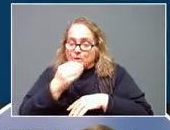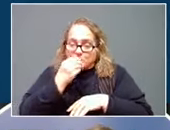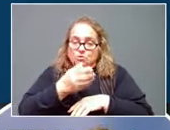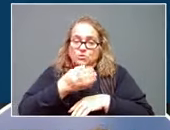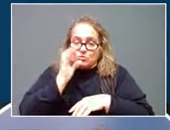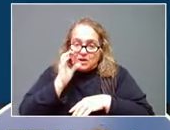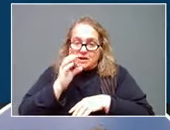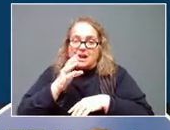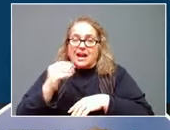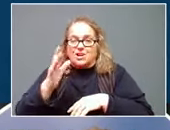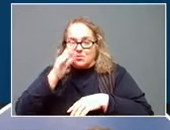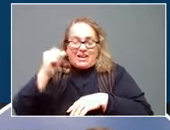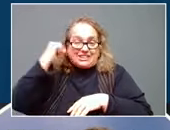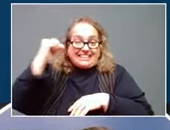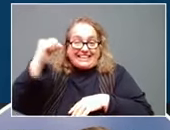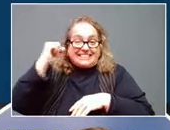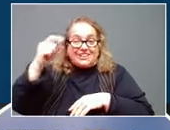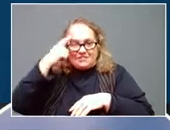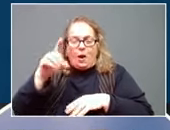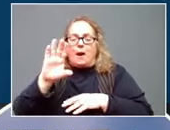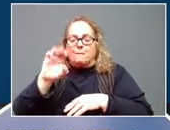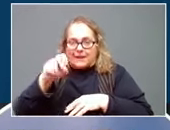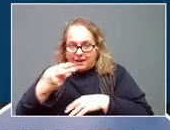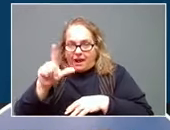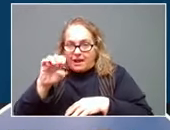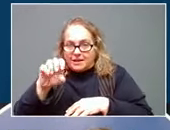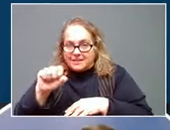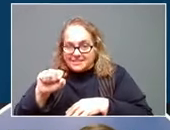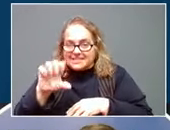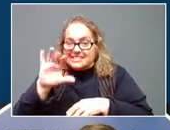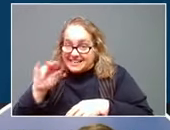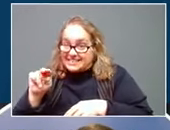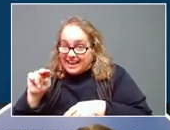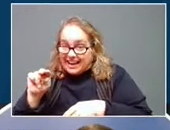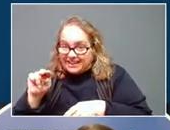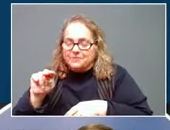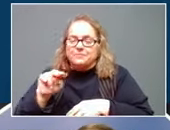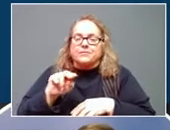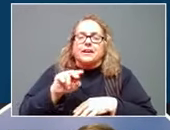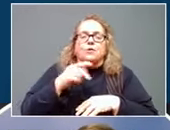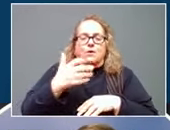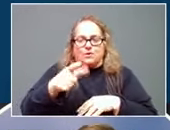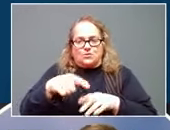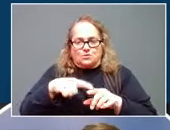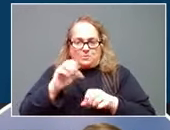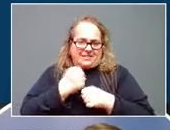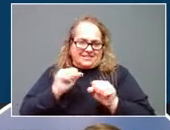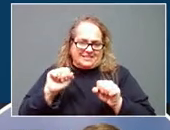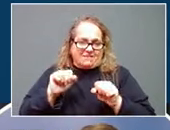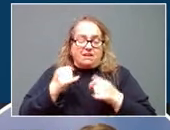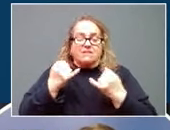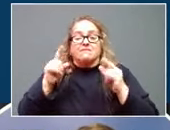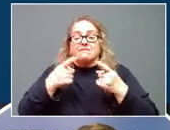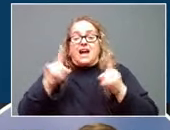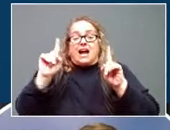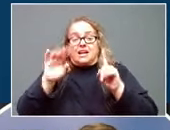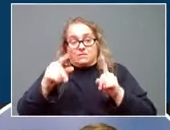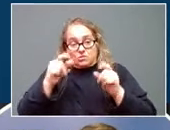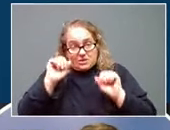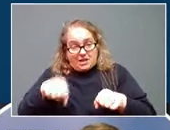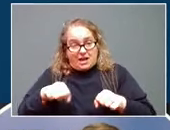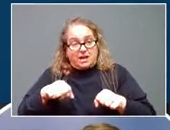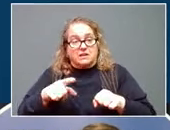cheer for the Bengals. We want you to be safe. And finally, if you can, if you threw really big ones in the past, you might want to